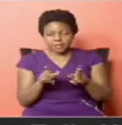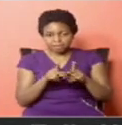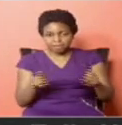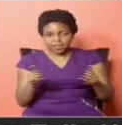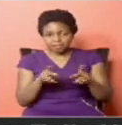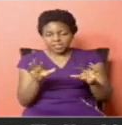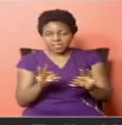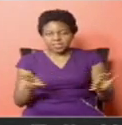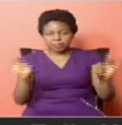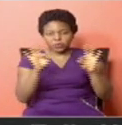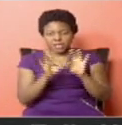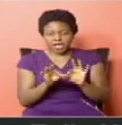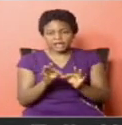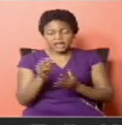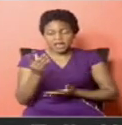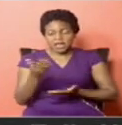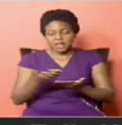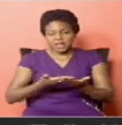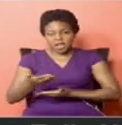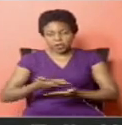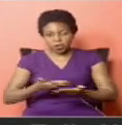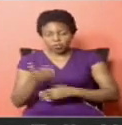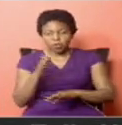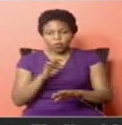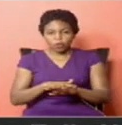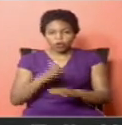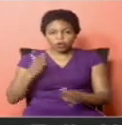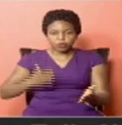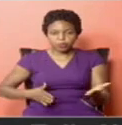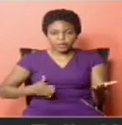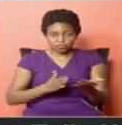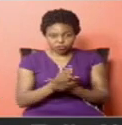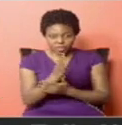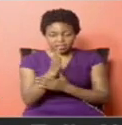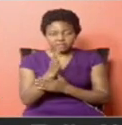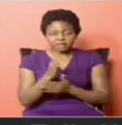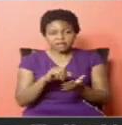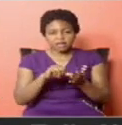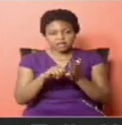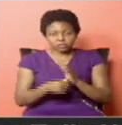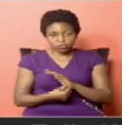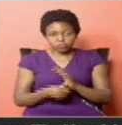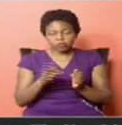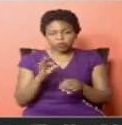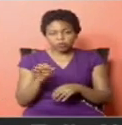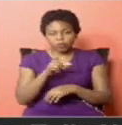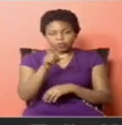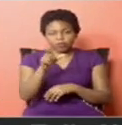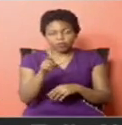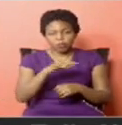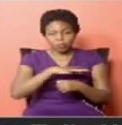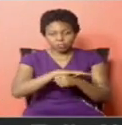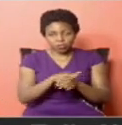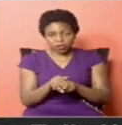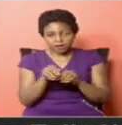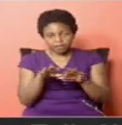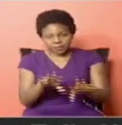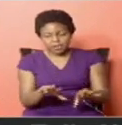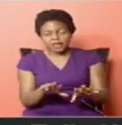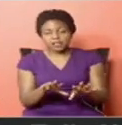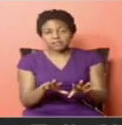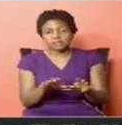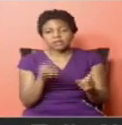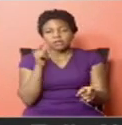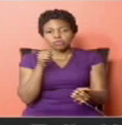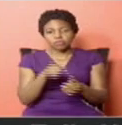highly important dialogue on the human rights implications of the COVID-19